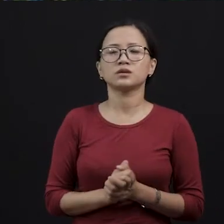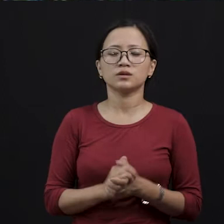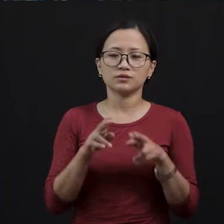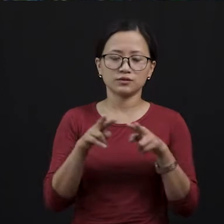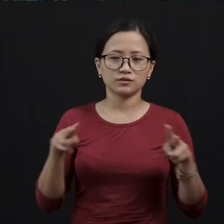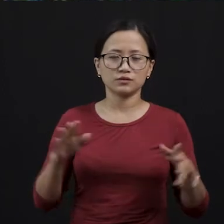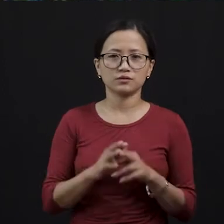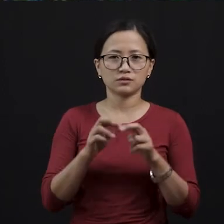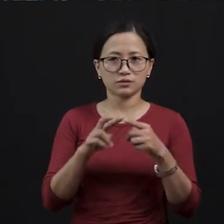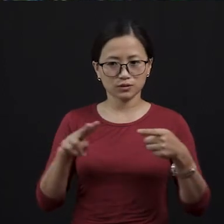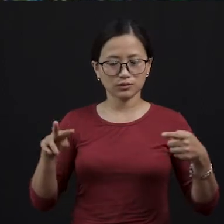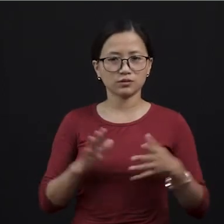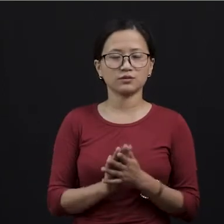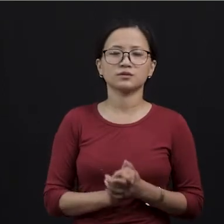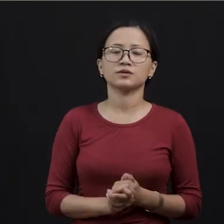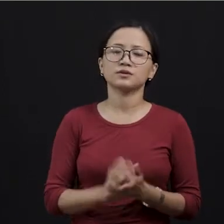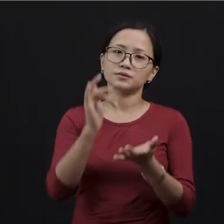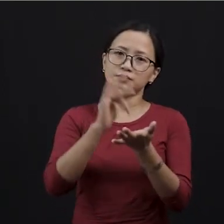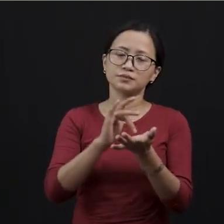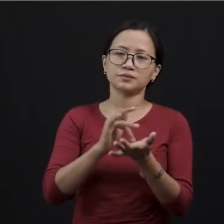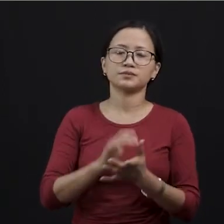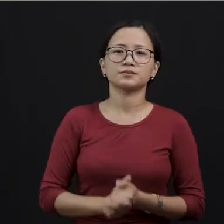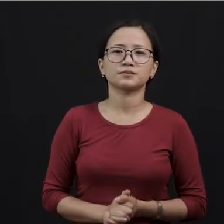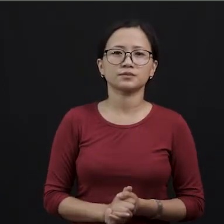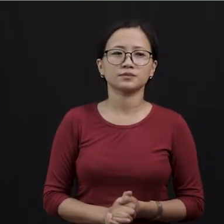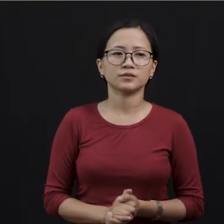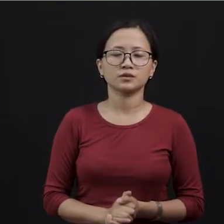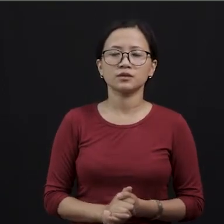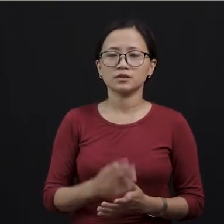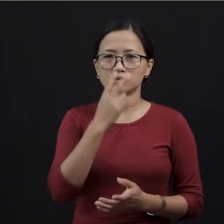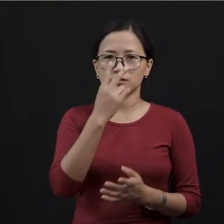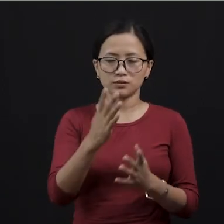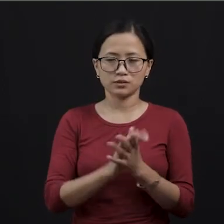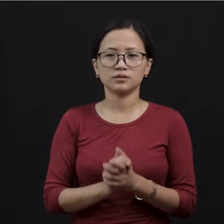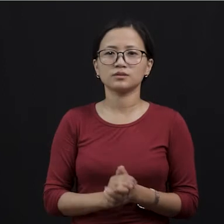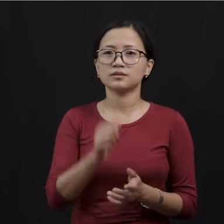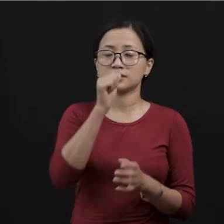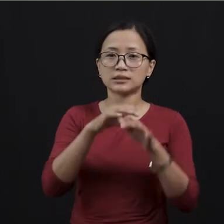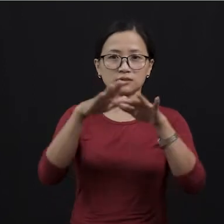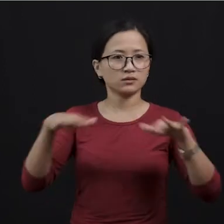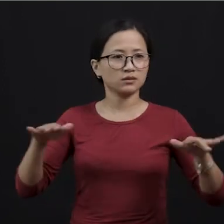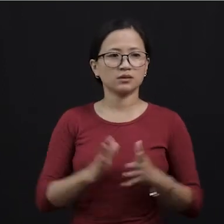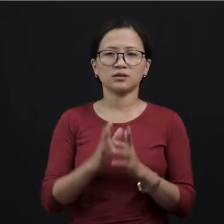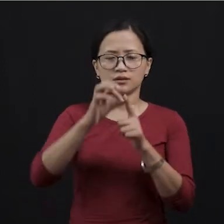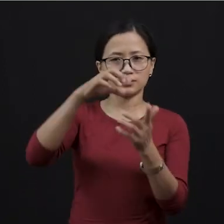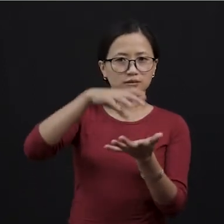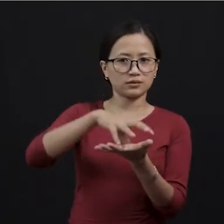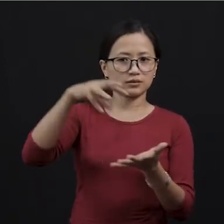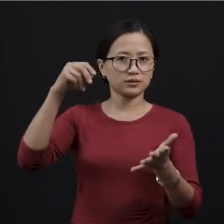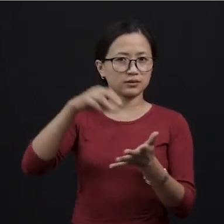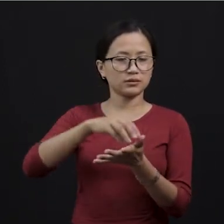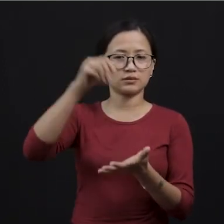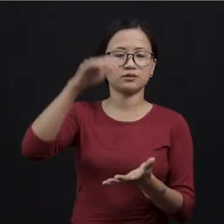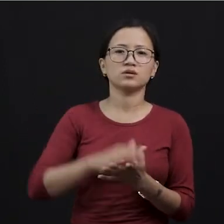in different regions. Okay, now in a sea and desert, let us see what we find in the sea. A sea